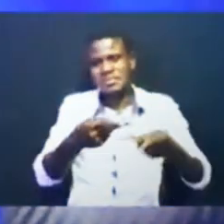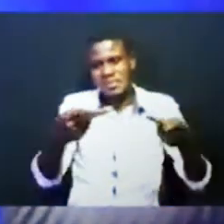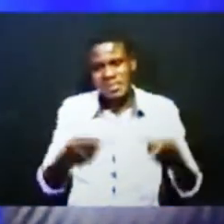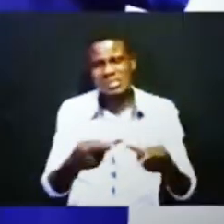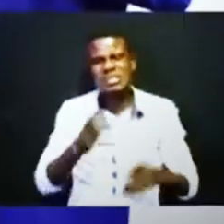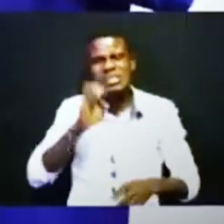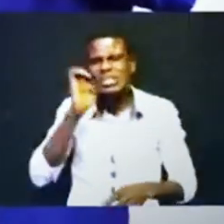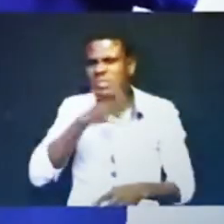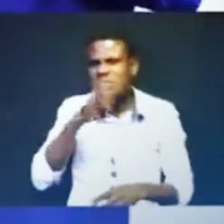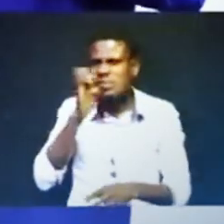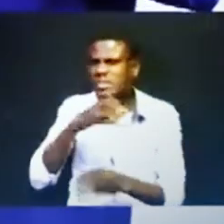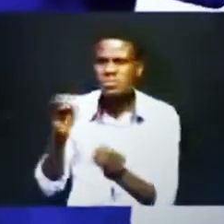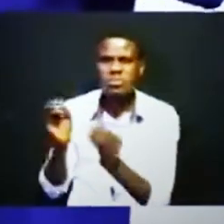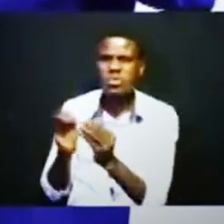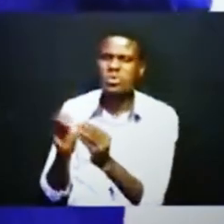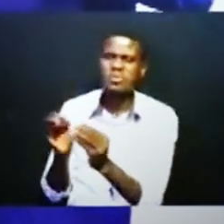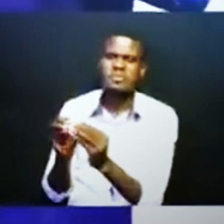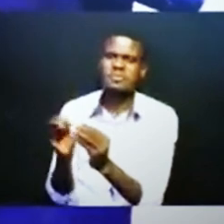evil.